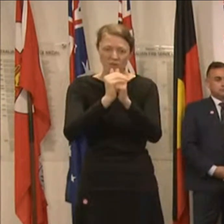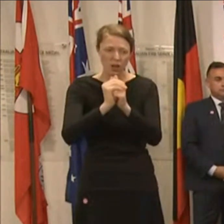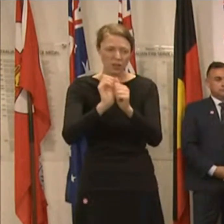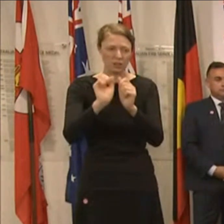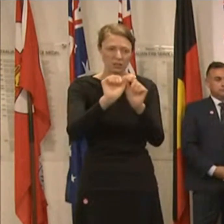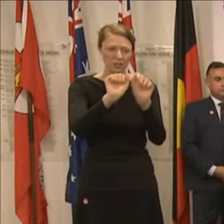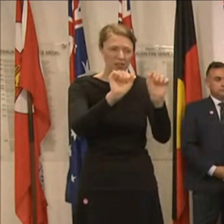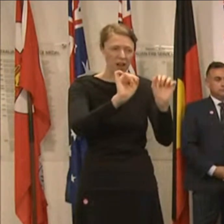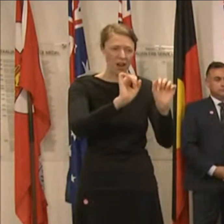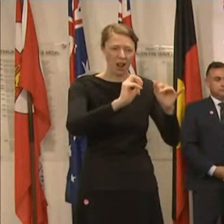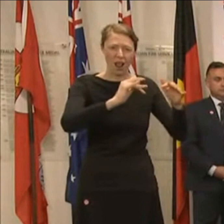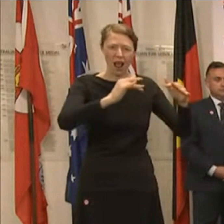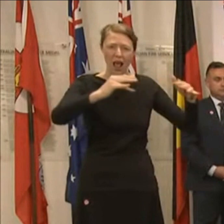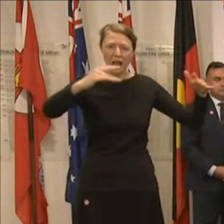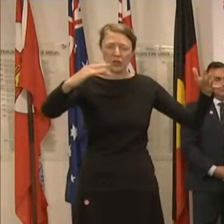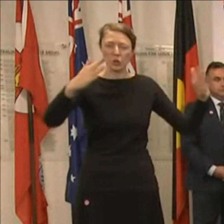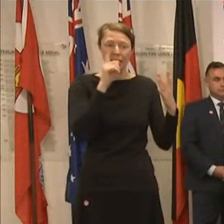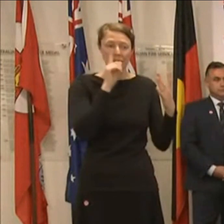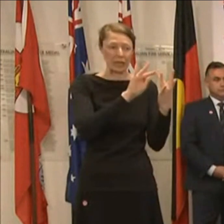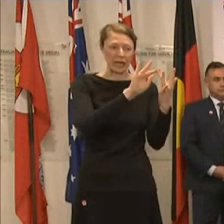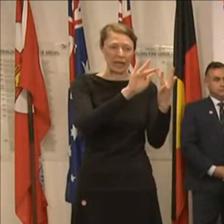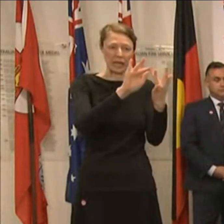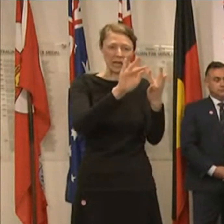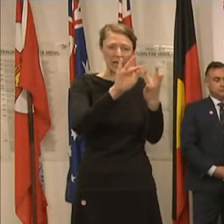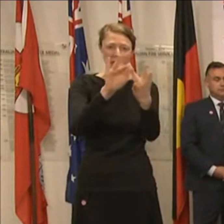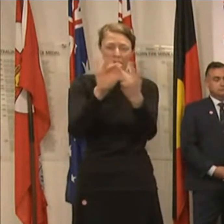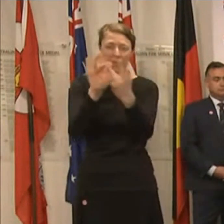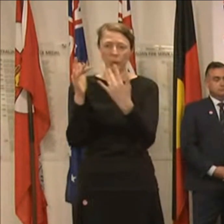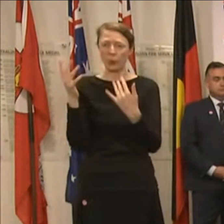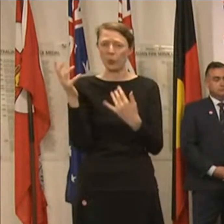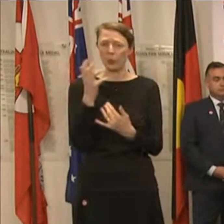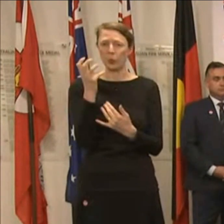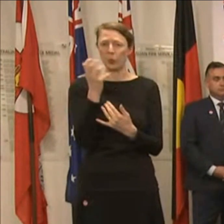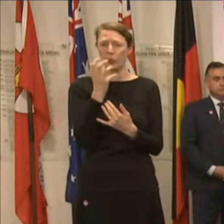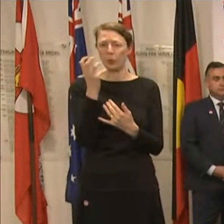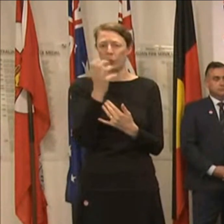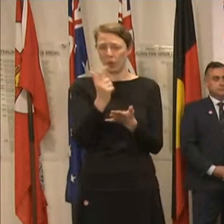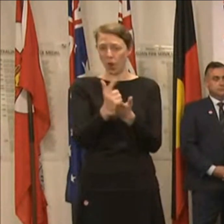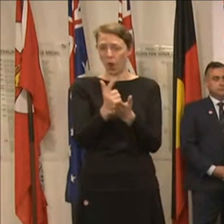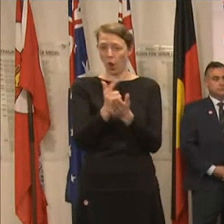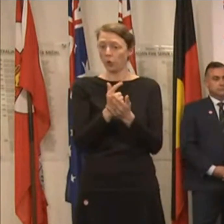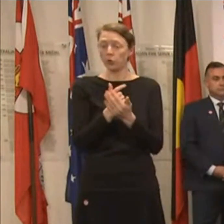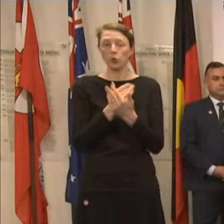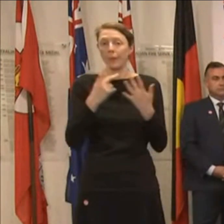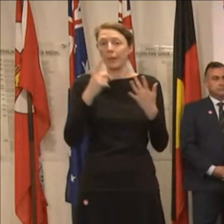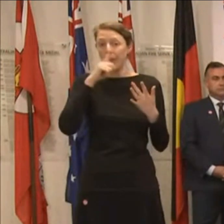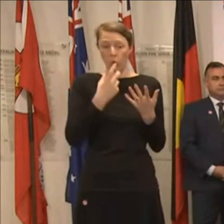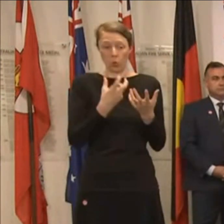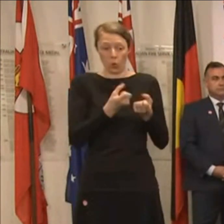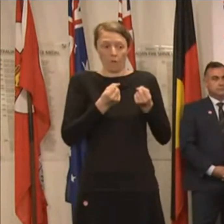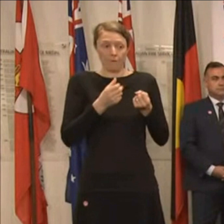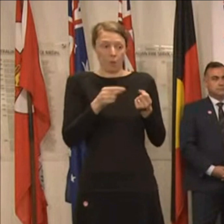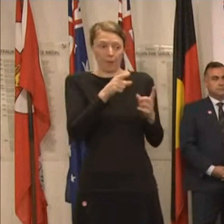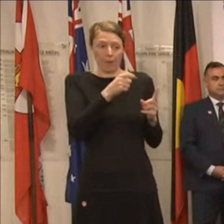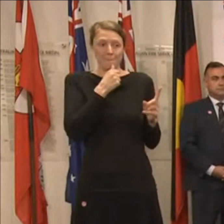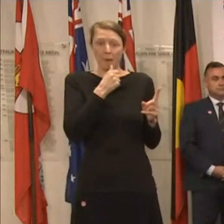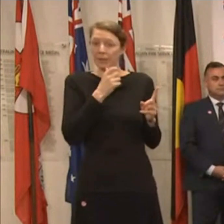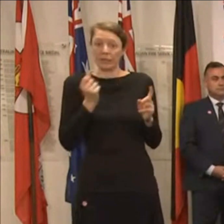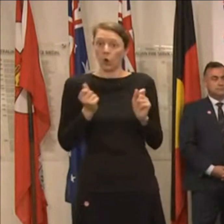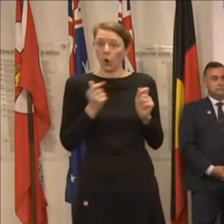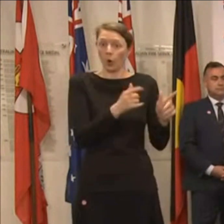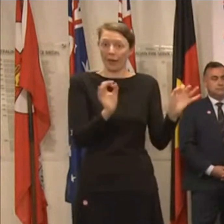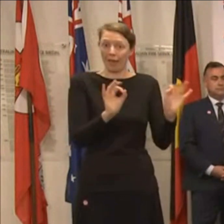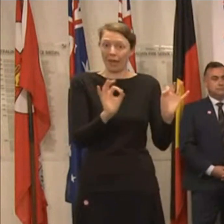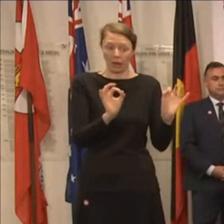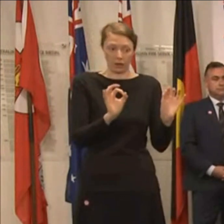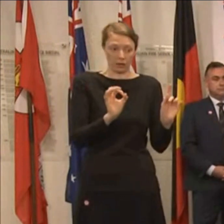too much complacency in the community. All of us thought the worst is behind us, life is back to normal. Well, unfortunately, it's not. Life is not back to